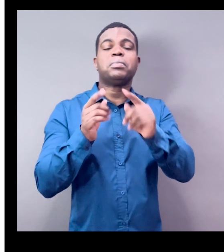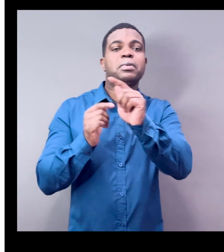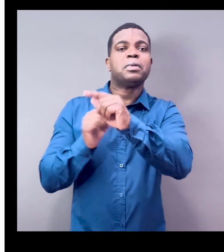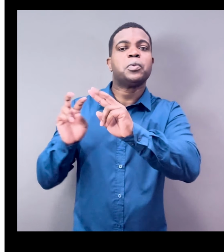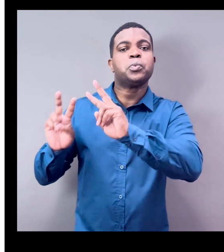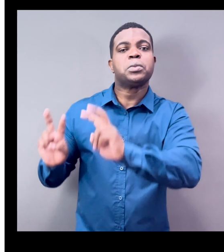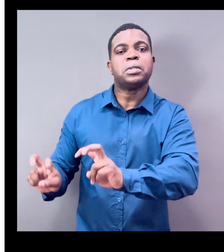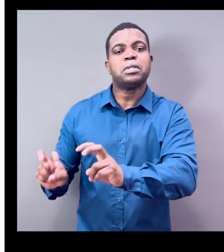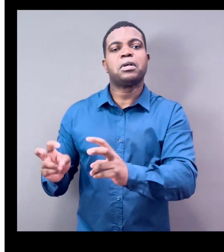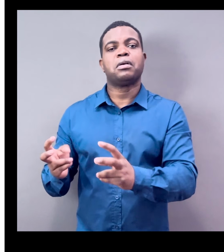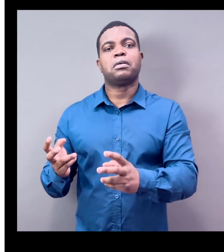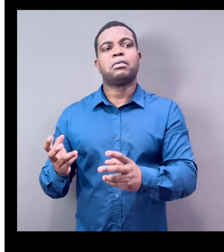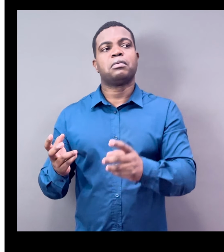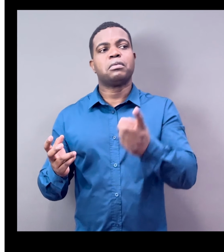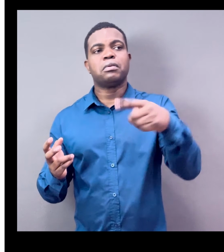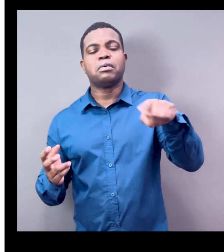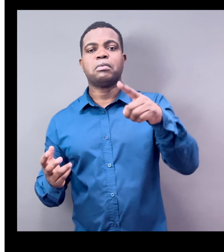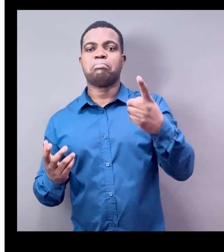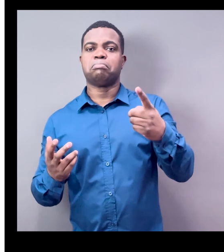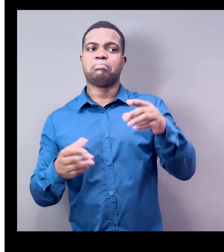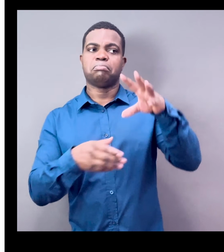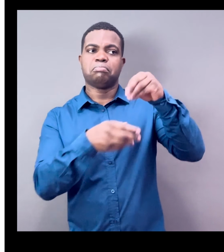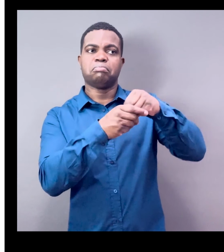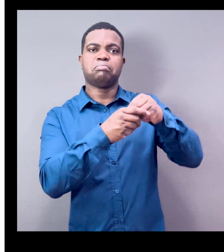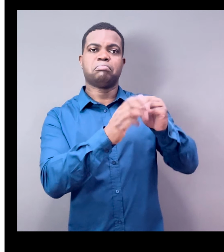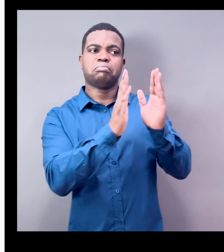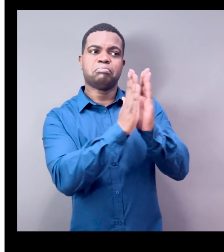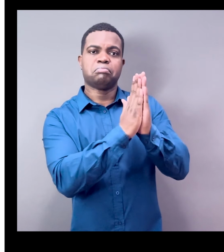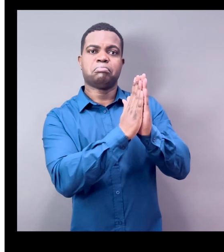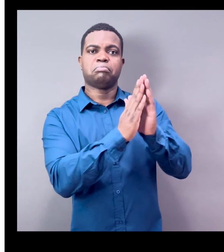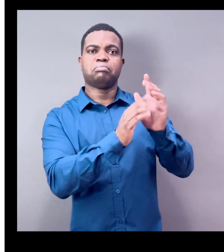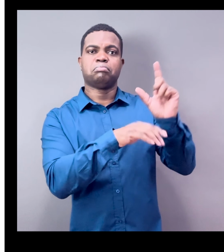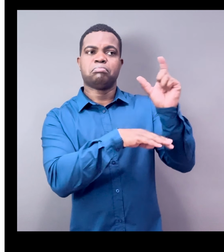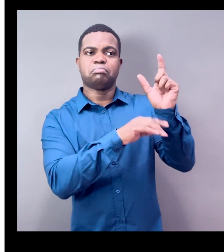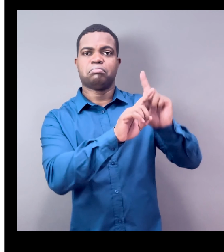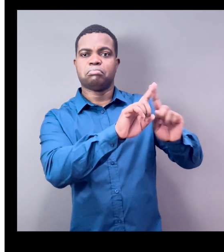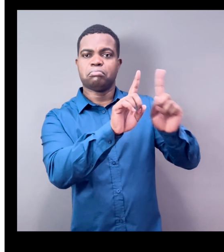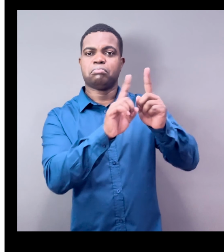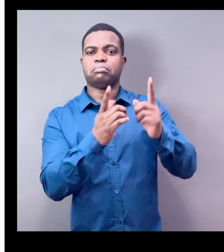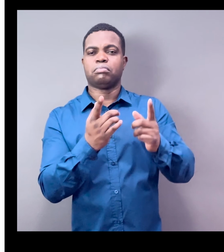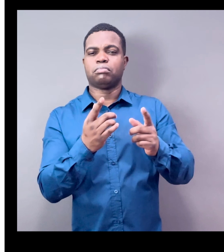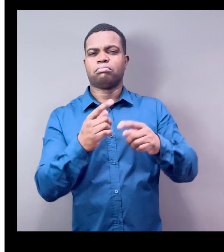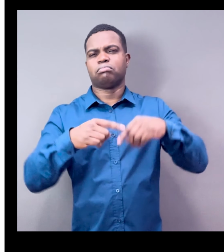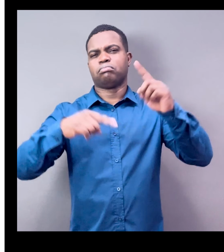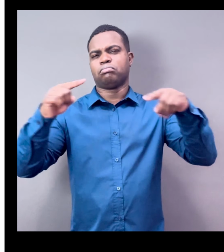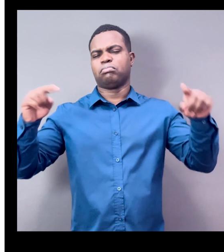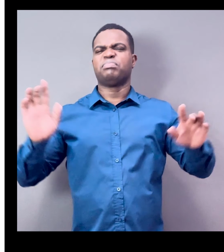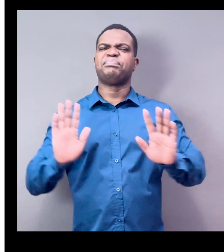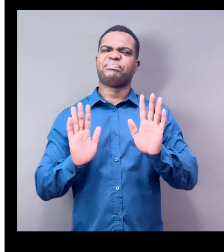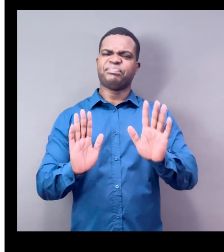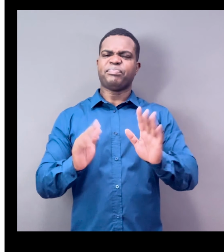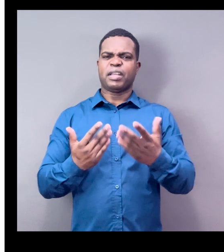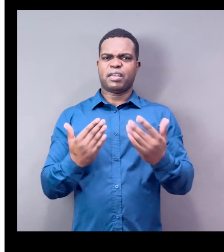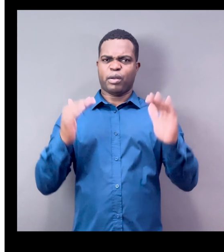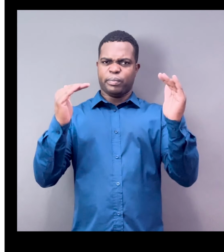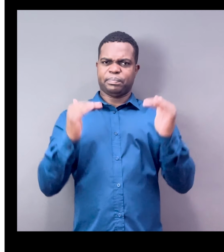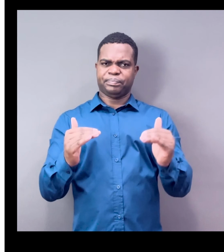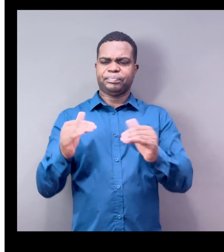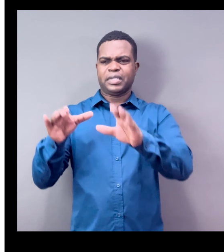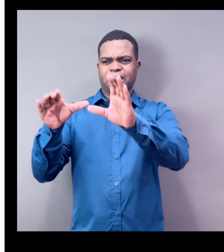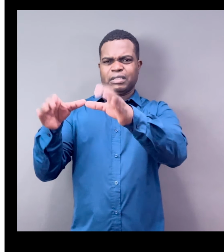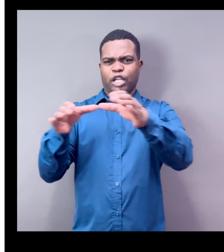be special interest groups or faith-based organizations. Let's talk about